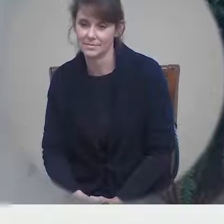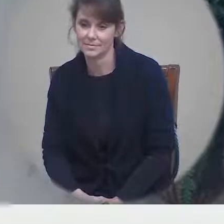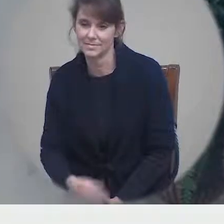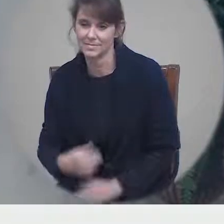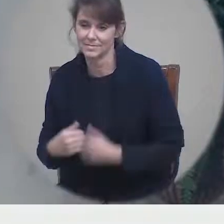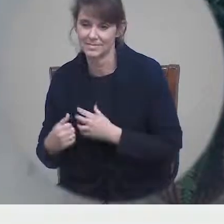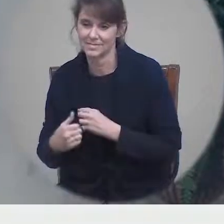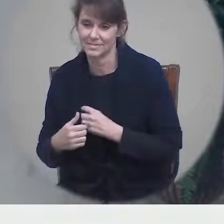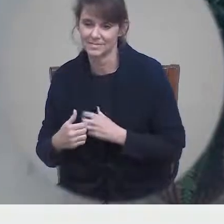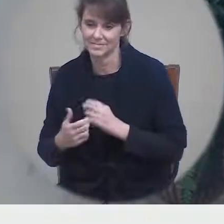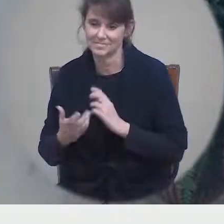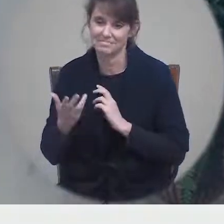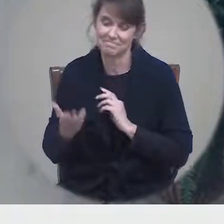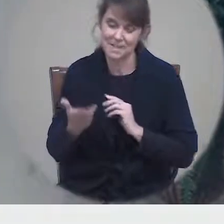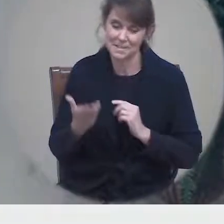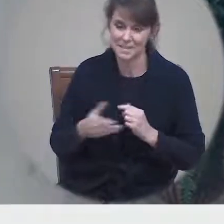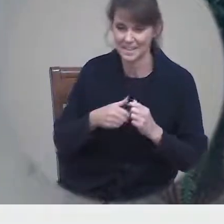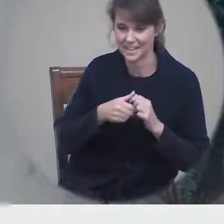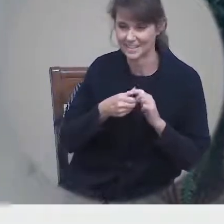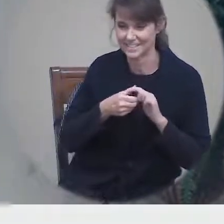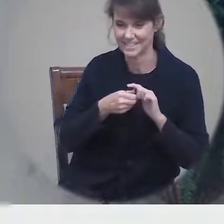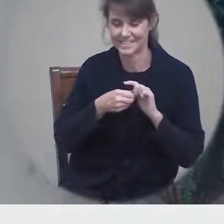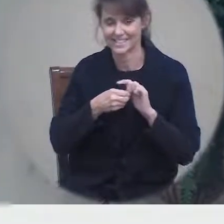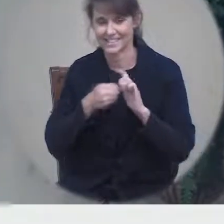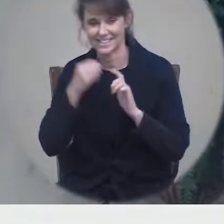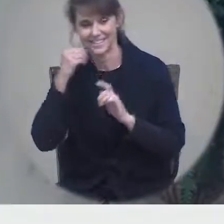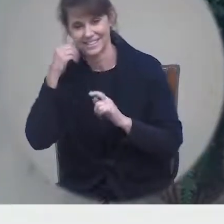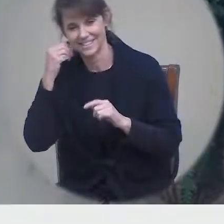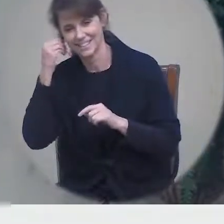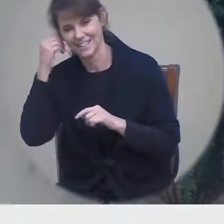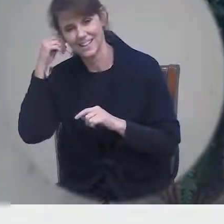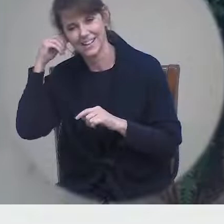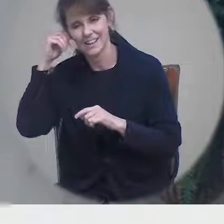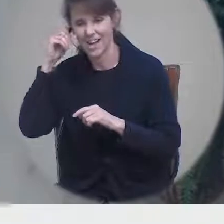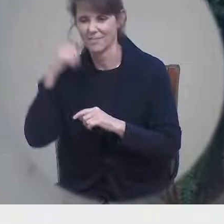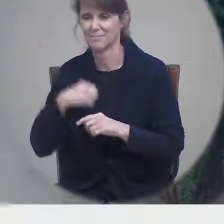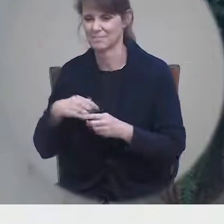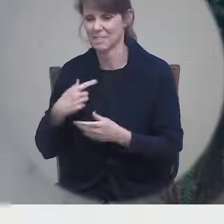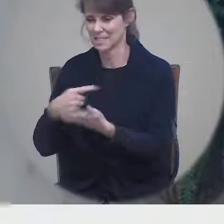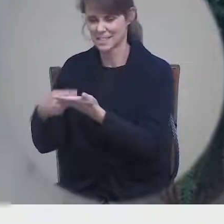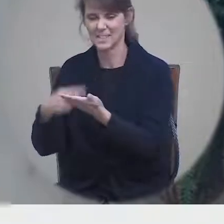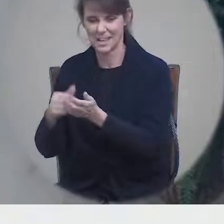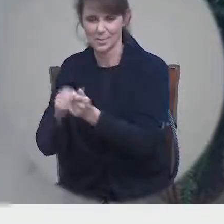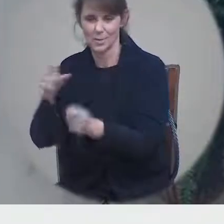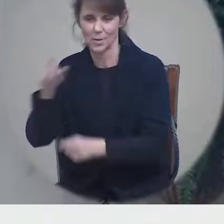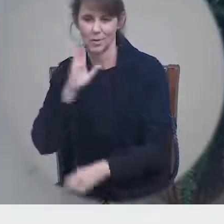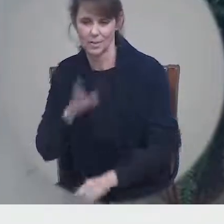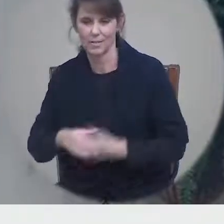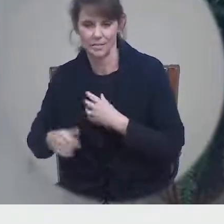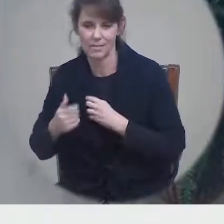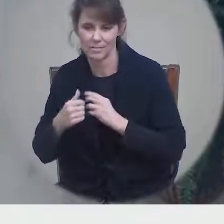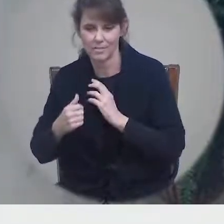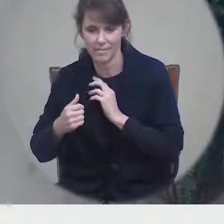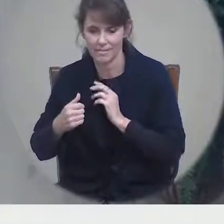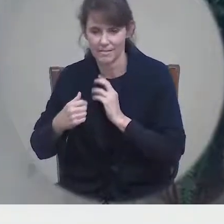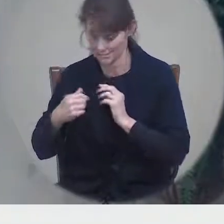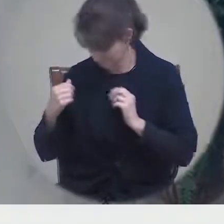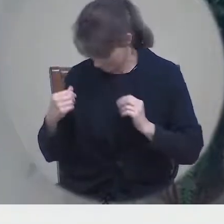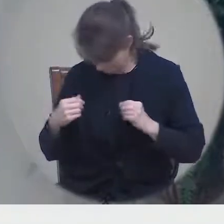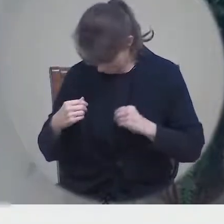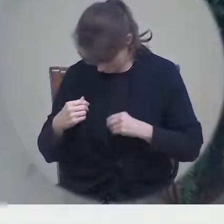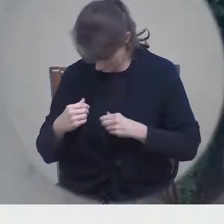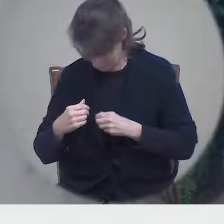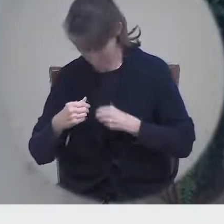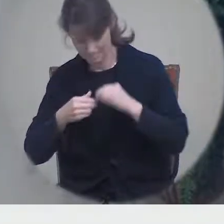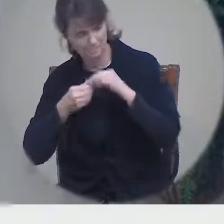Well, it's time for us to begin. We're in our last class tonight where we're going to be continuing our study of the book of Esther tonight. We're going to look